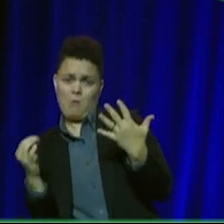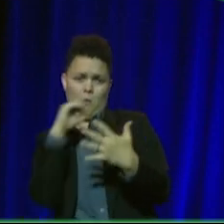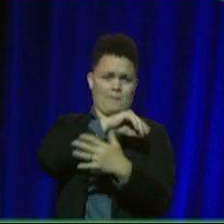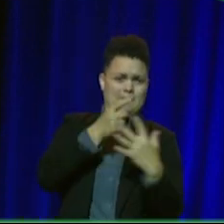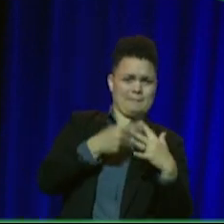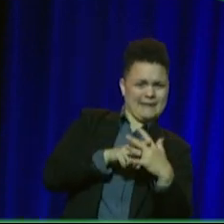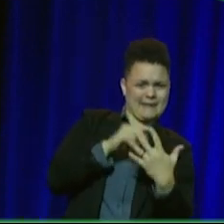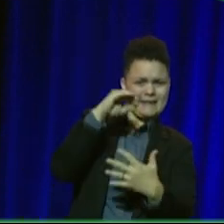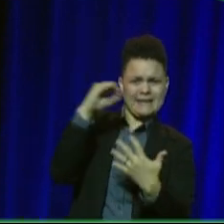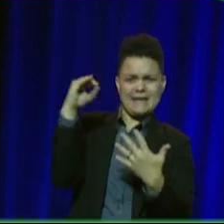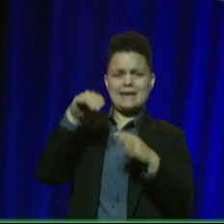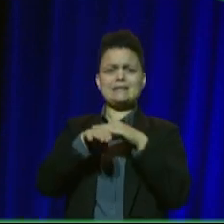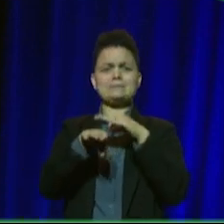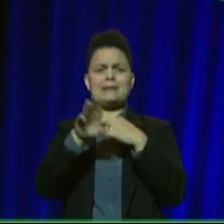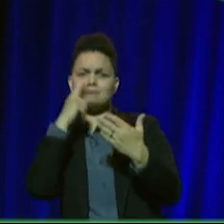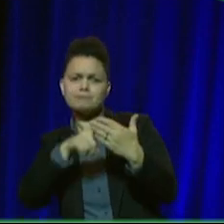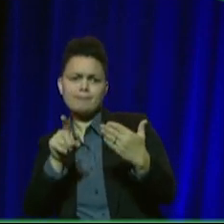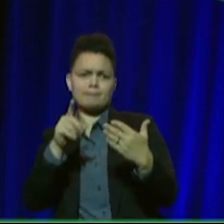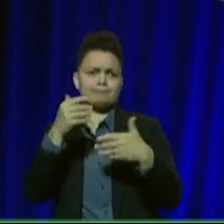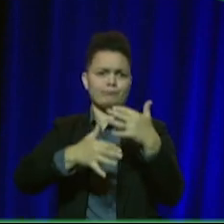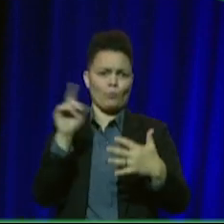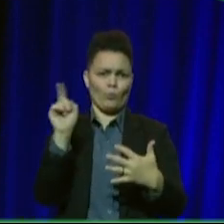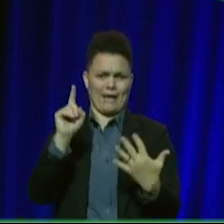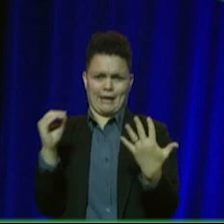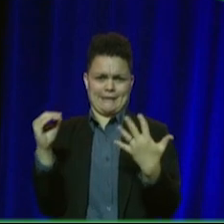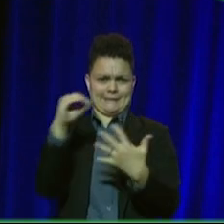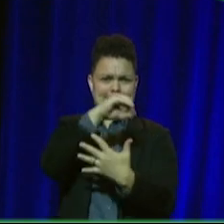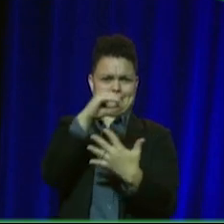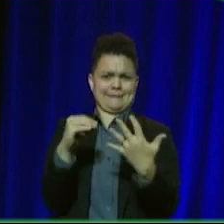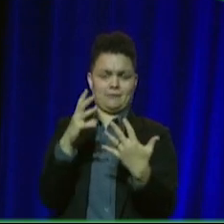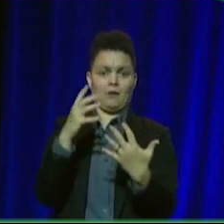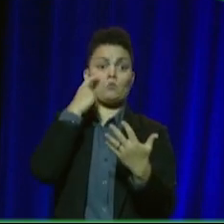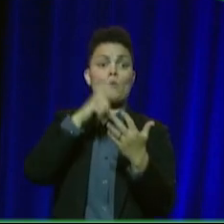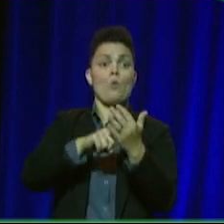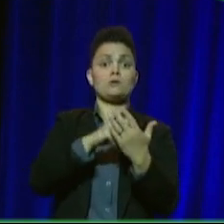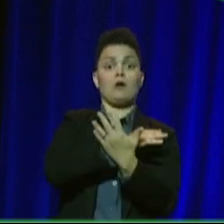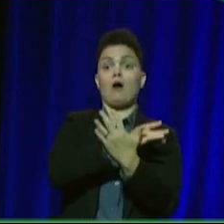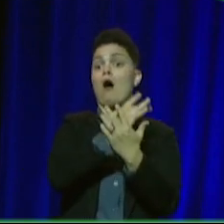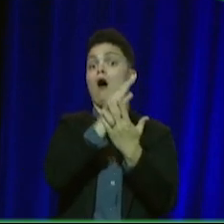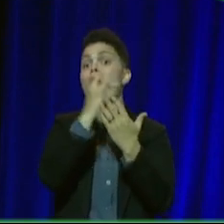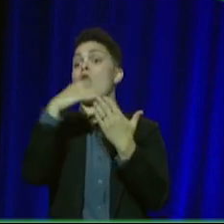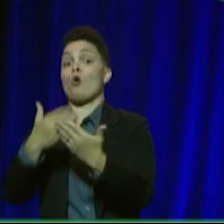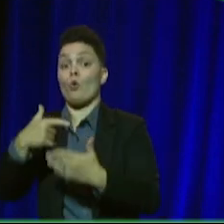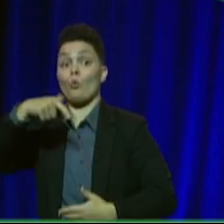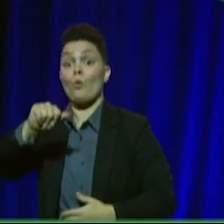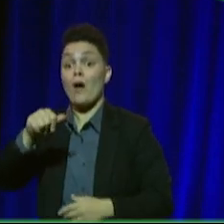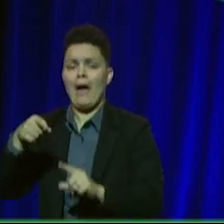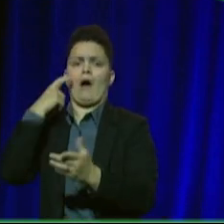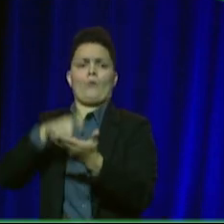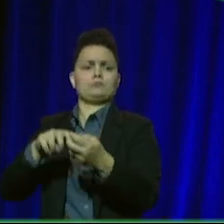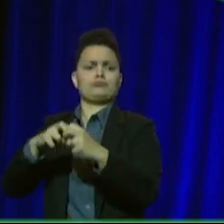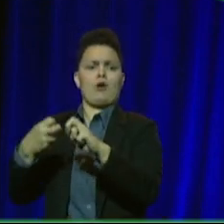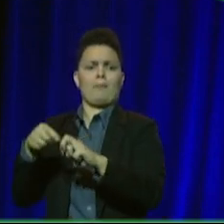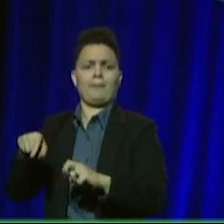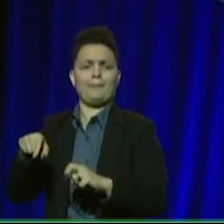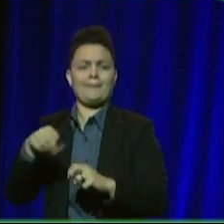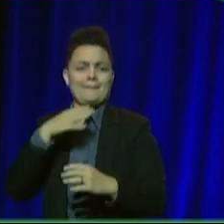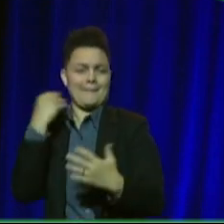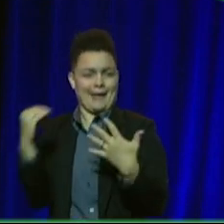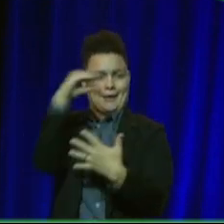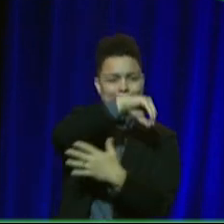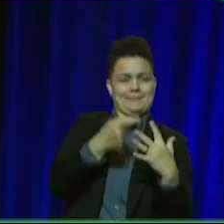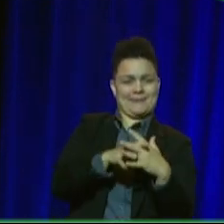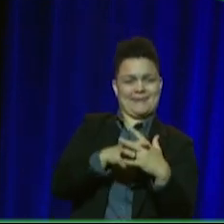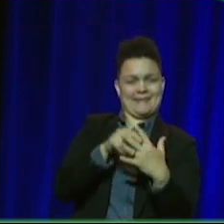issues at the QA level before it goes into production. That makes a lot of sense. It's the right thing to do. But what